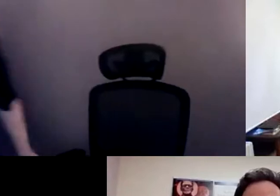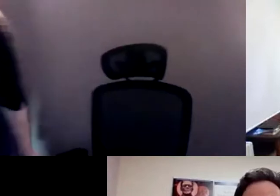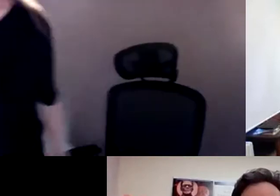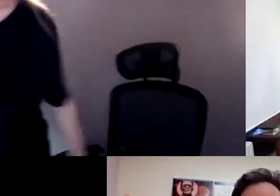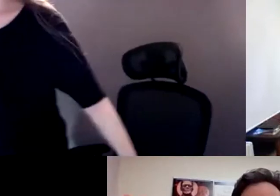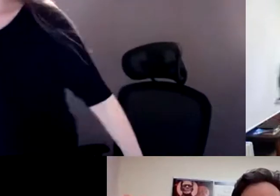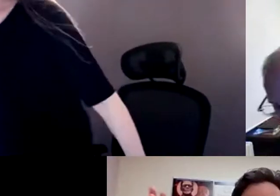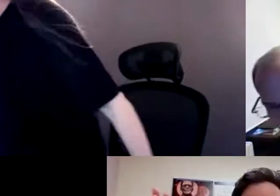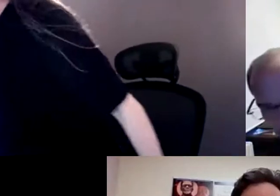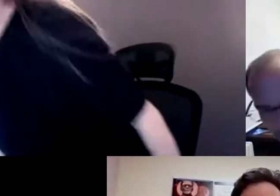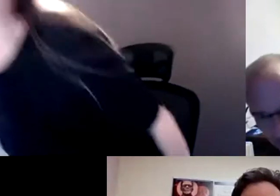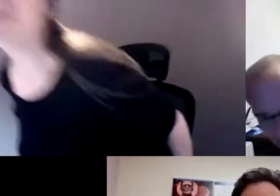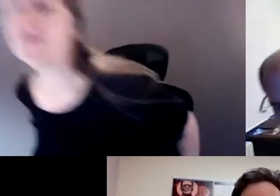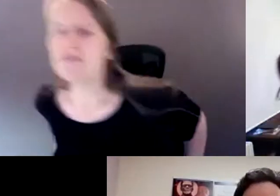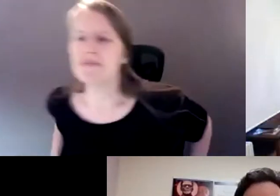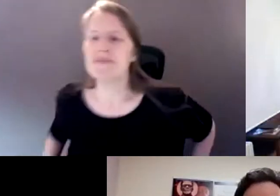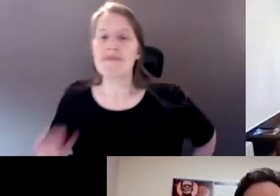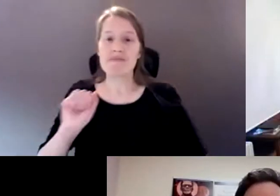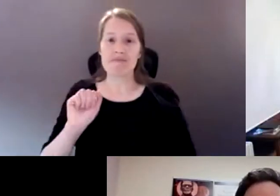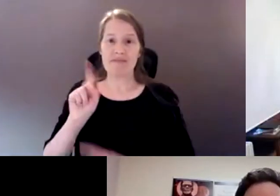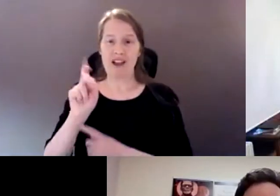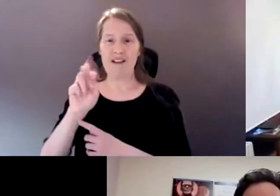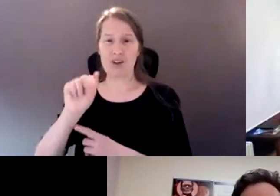on a long history of anti-Judaism,